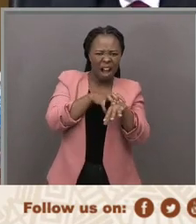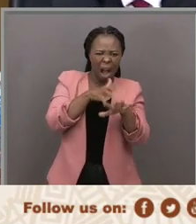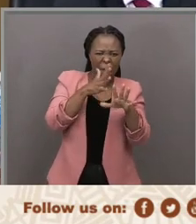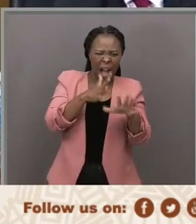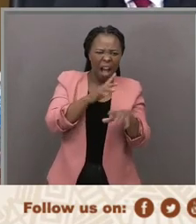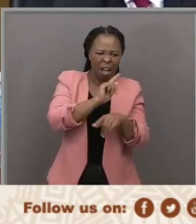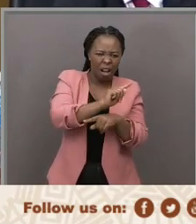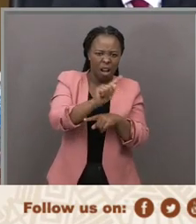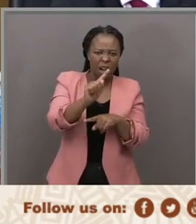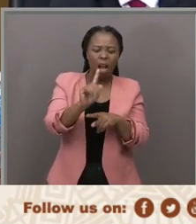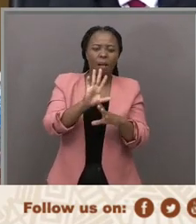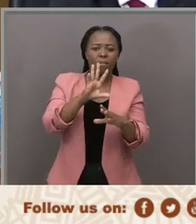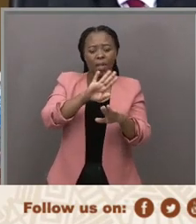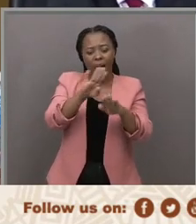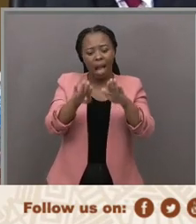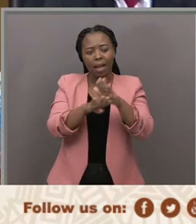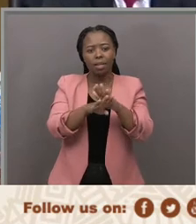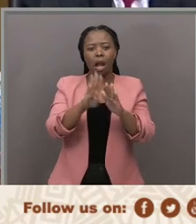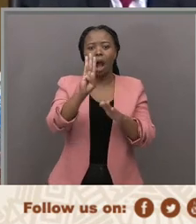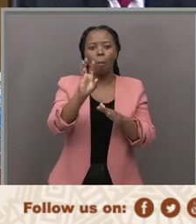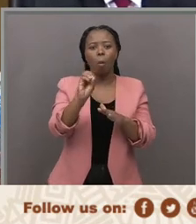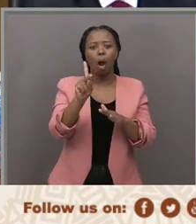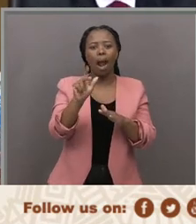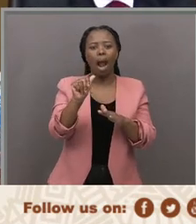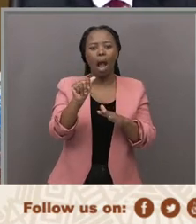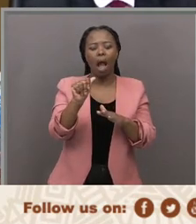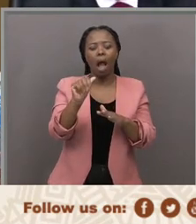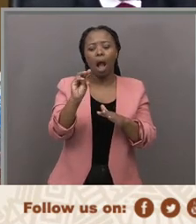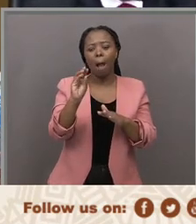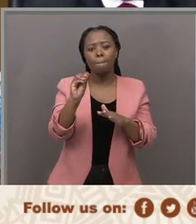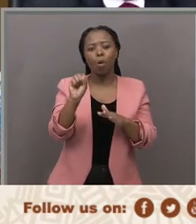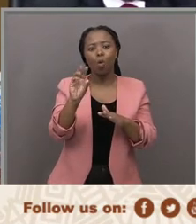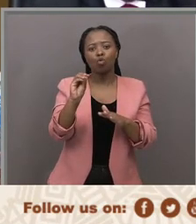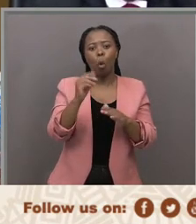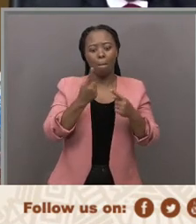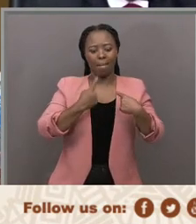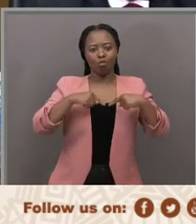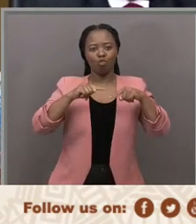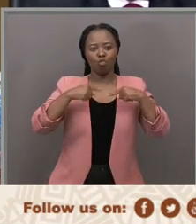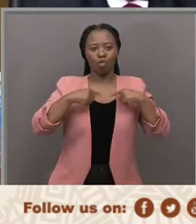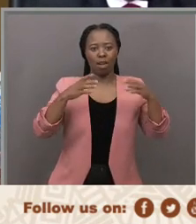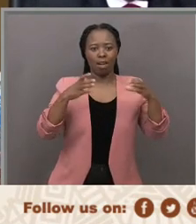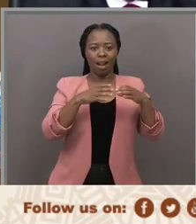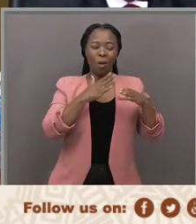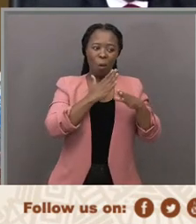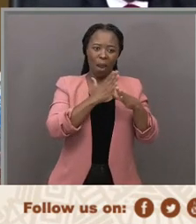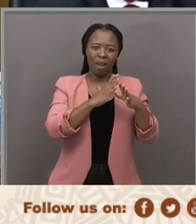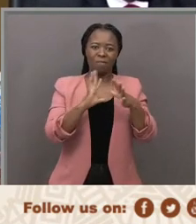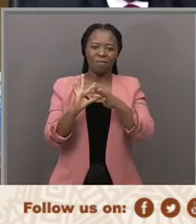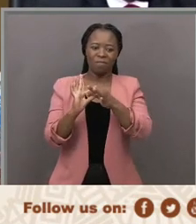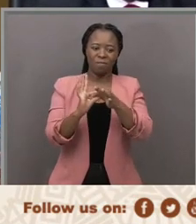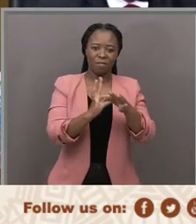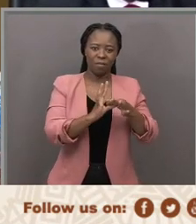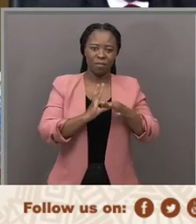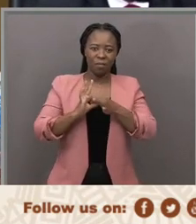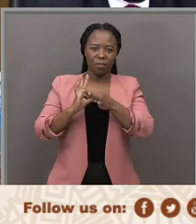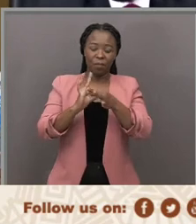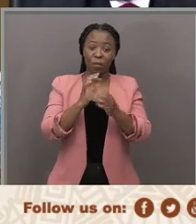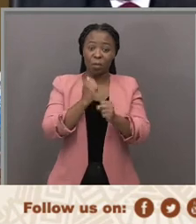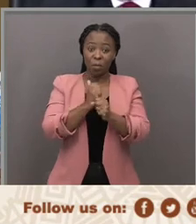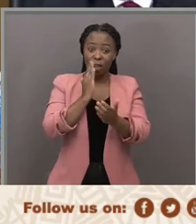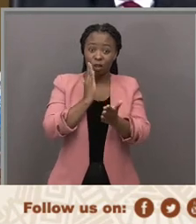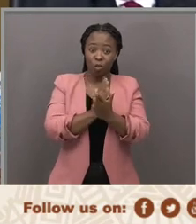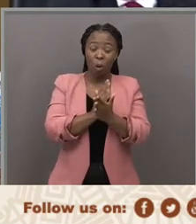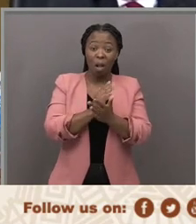Bukamuso Baruna. We are working with them to ensure that by the end of this year, we